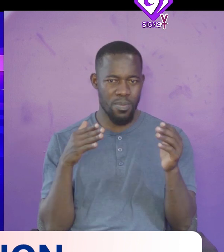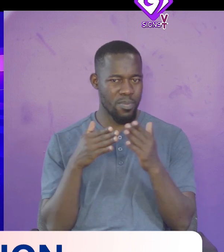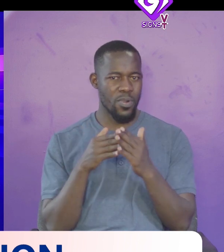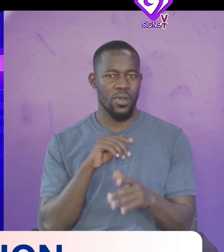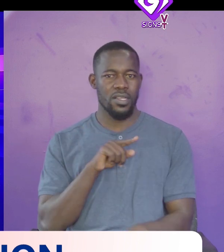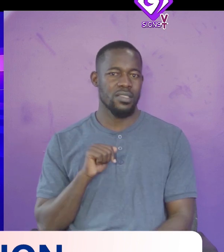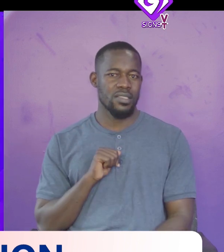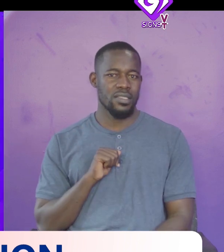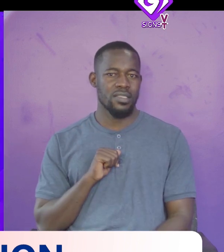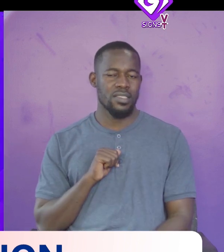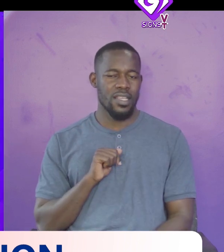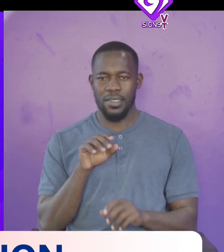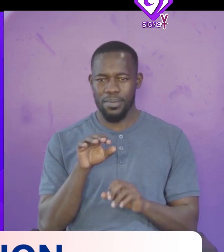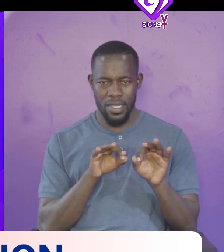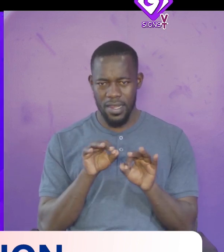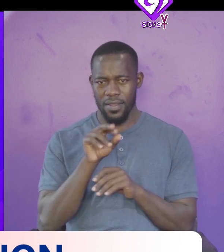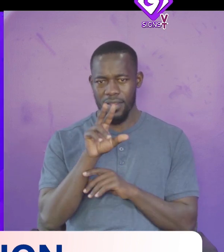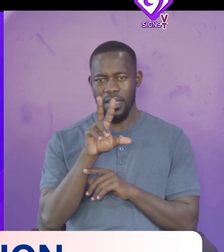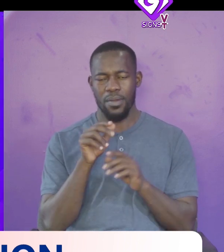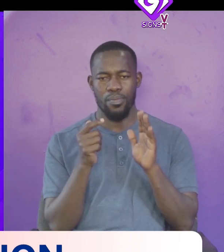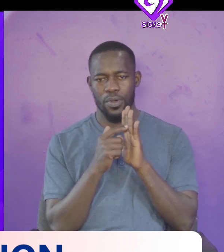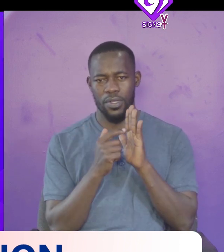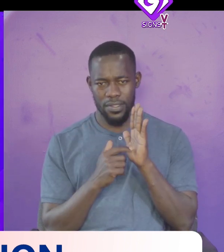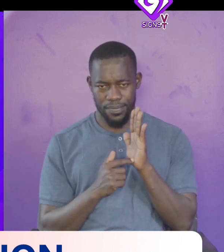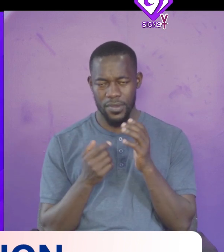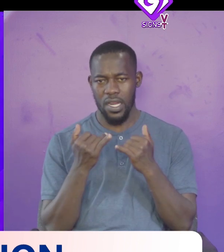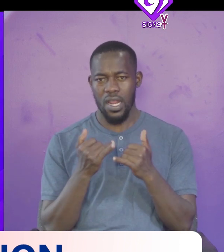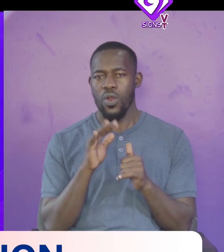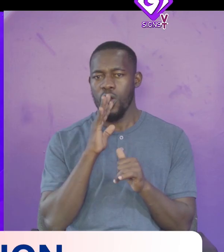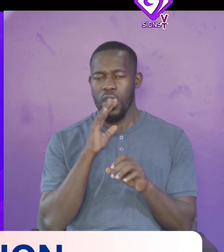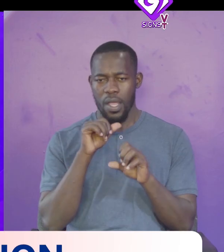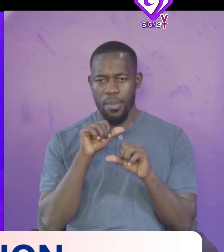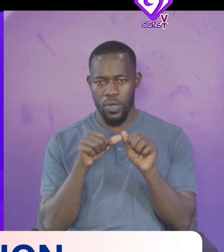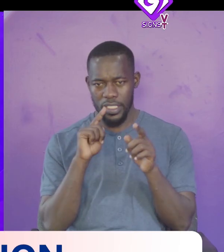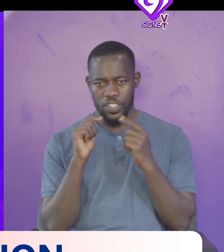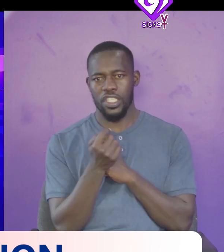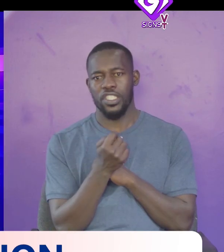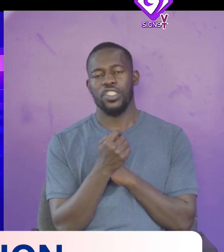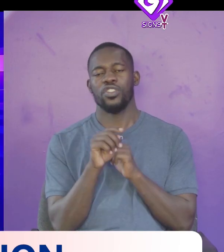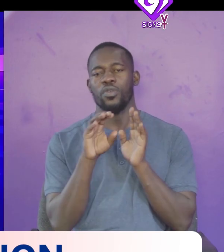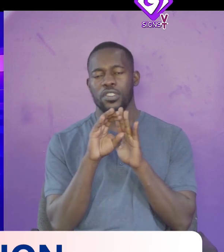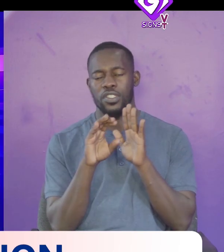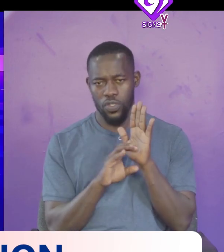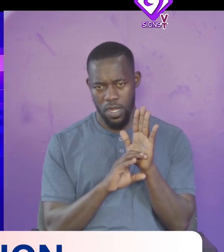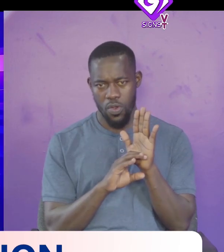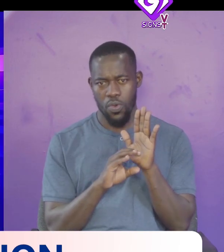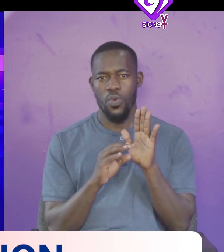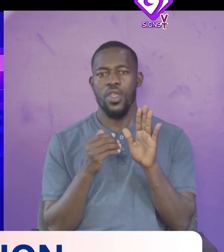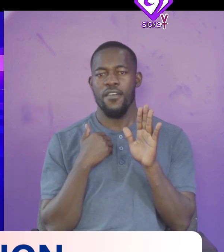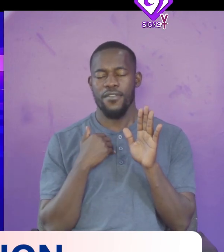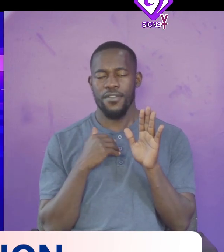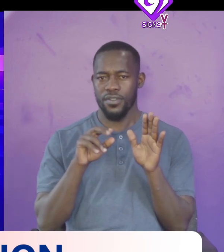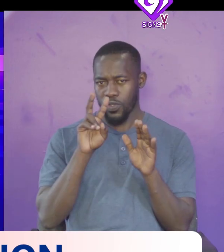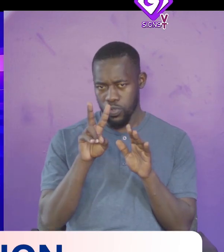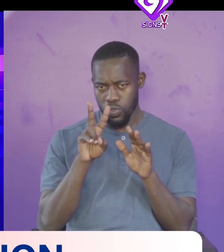3 points. The 3 points, we are talking about amendments. There are 2 amendments, by the way, but the second one is